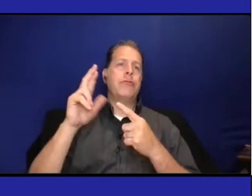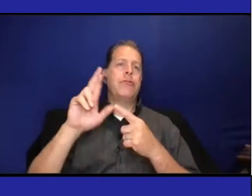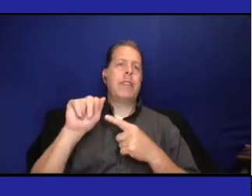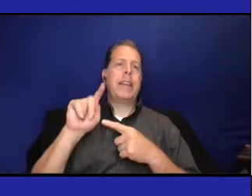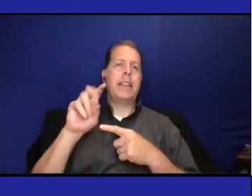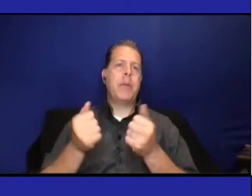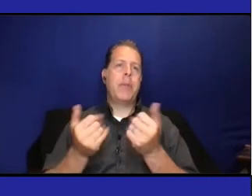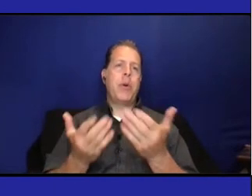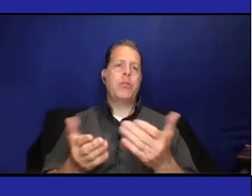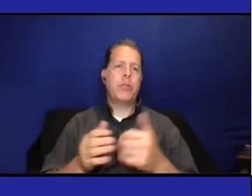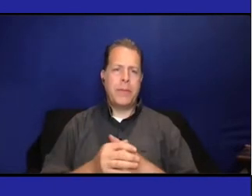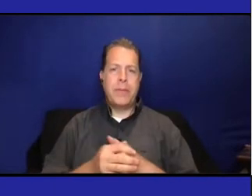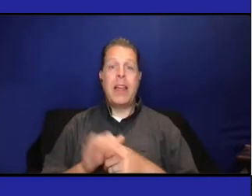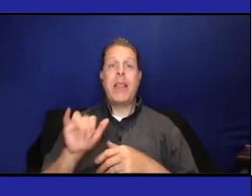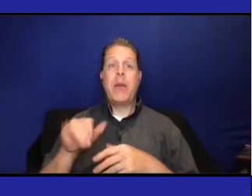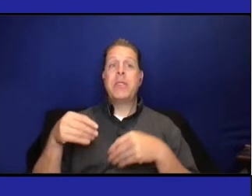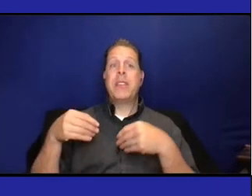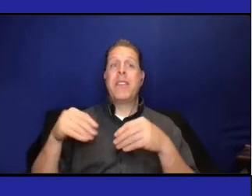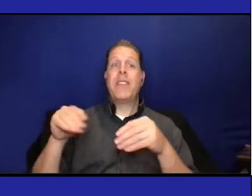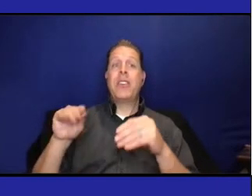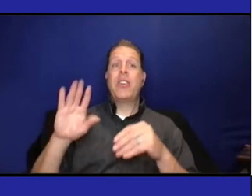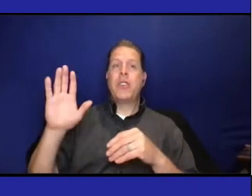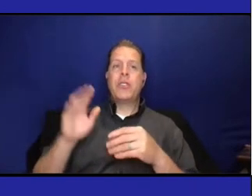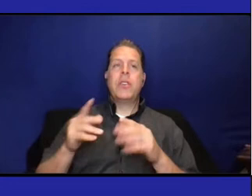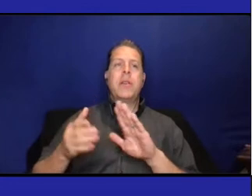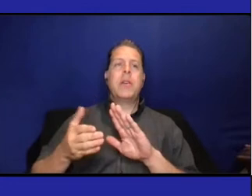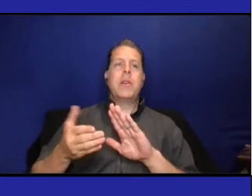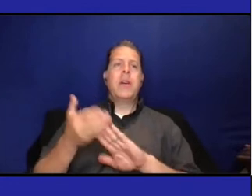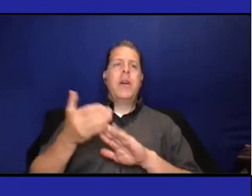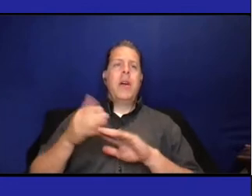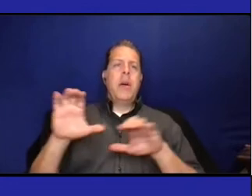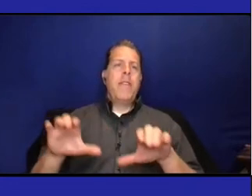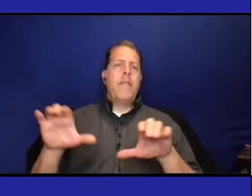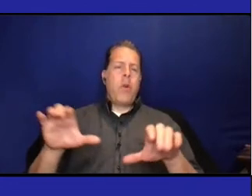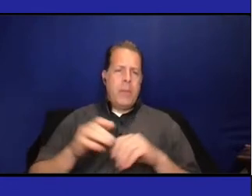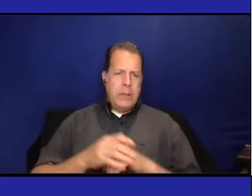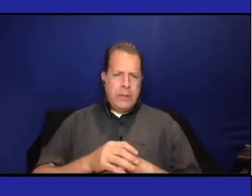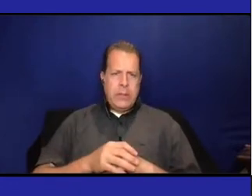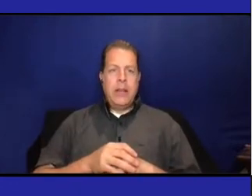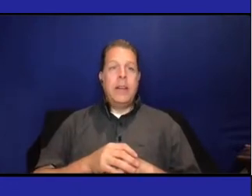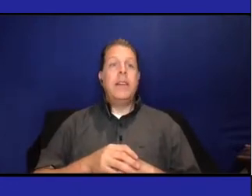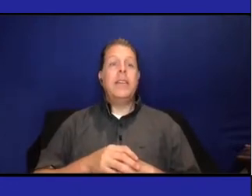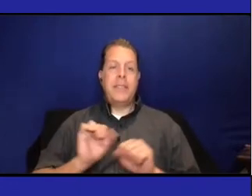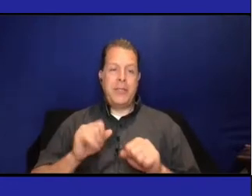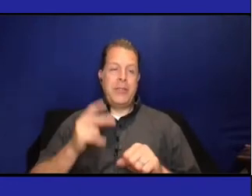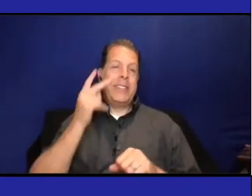This was the vendor performance, and as you can see,